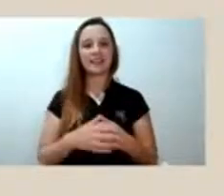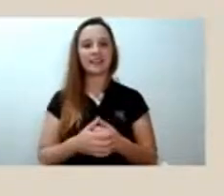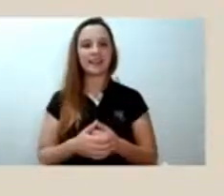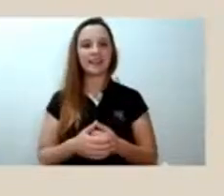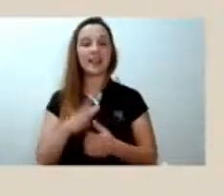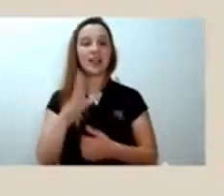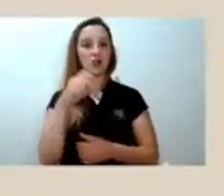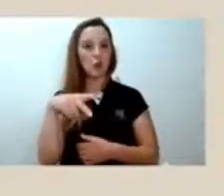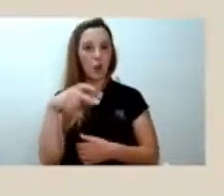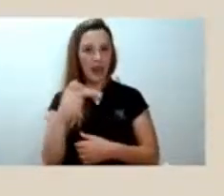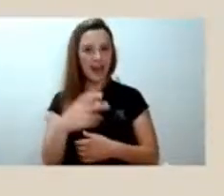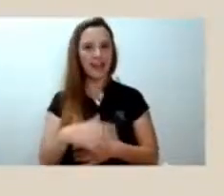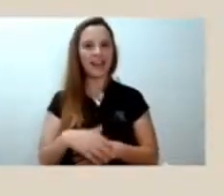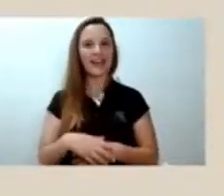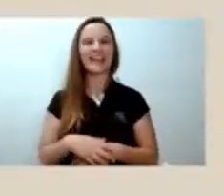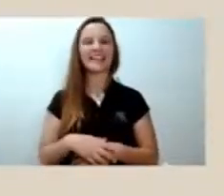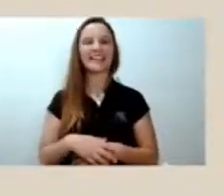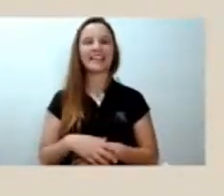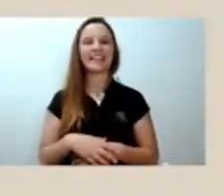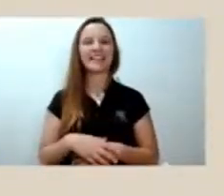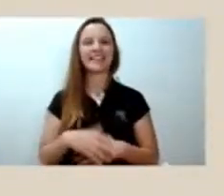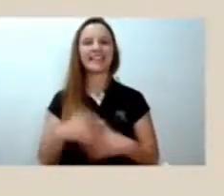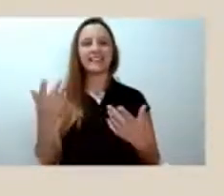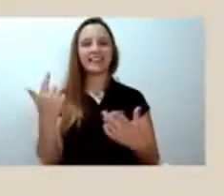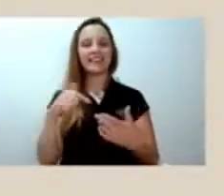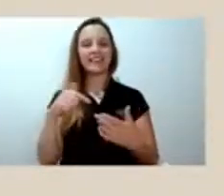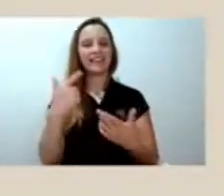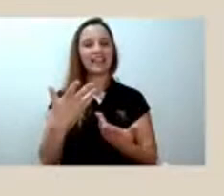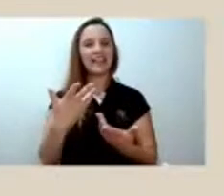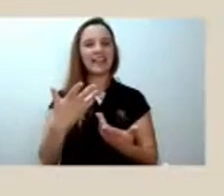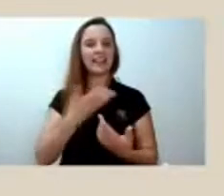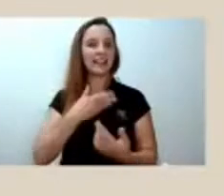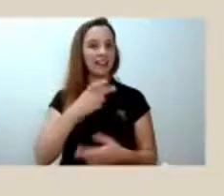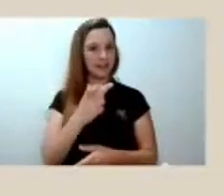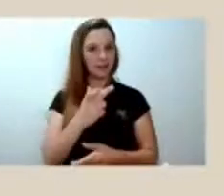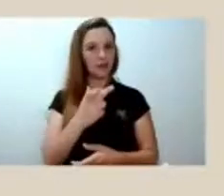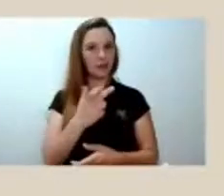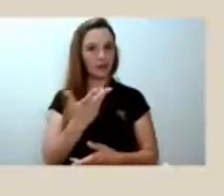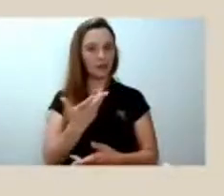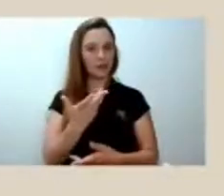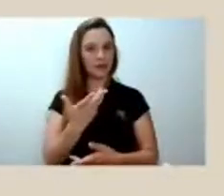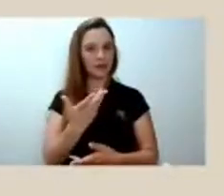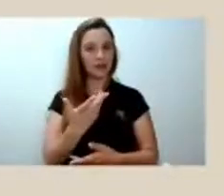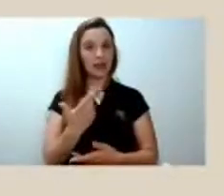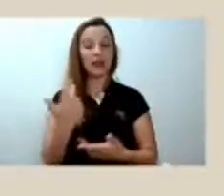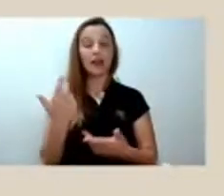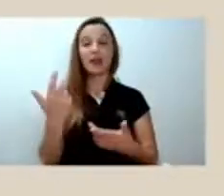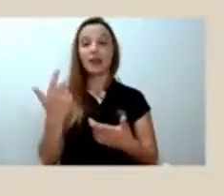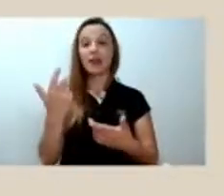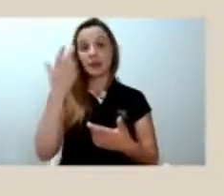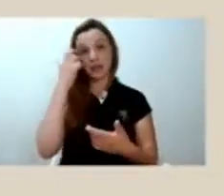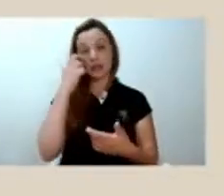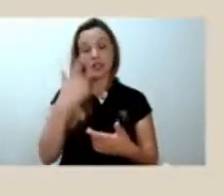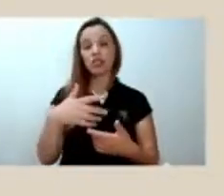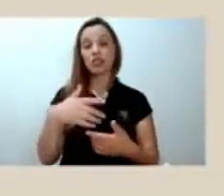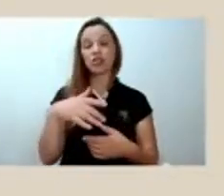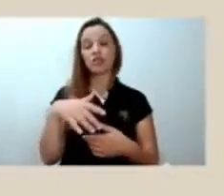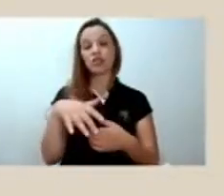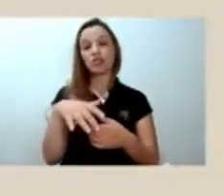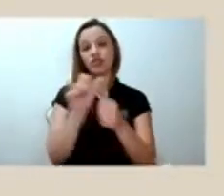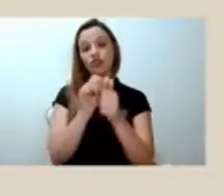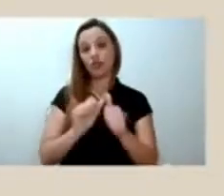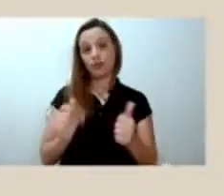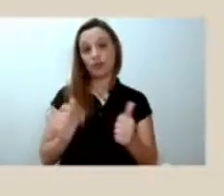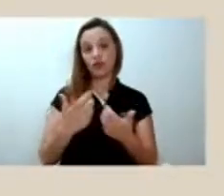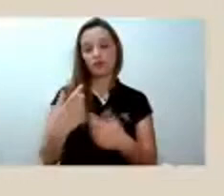de Sá holds a PhD in systems biology. And